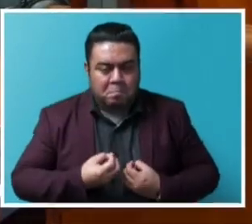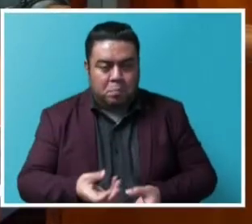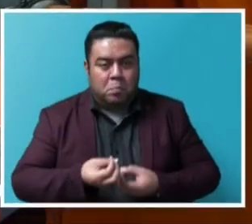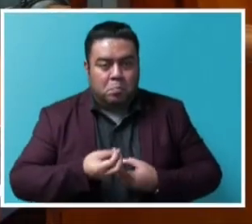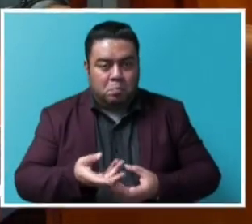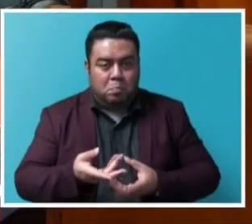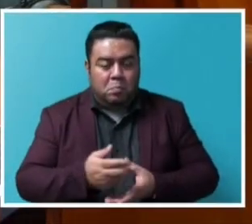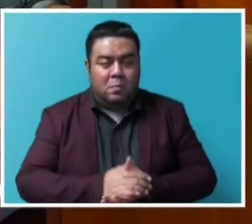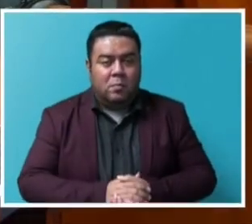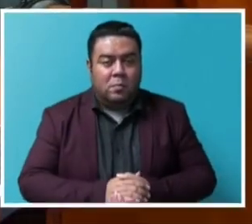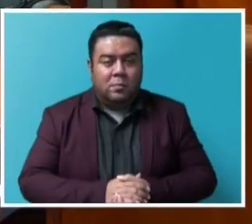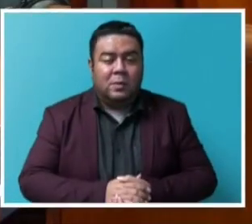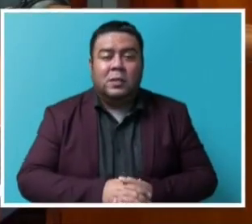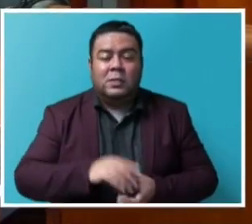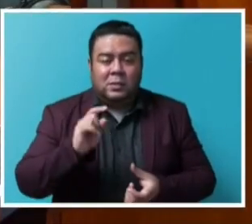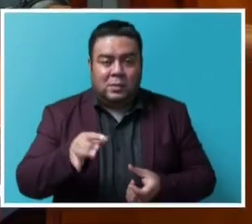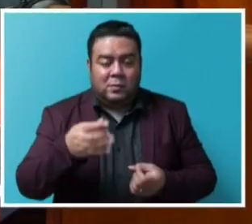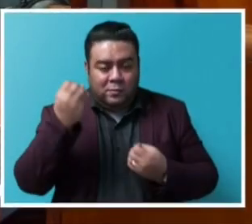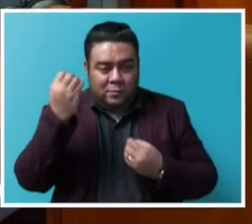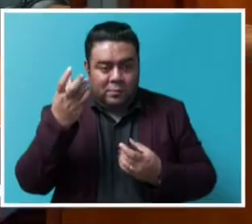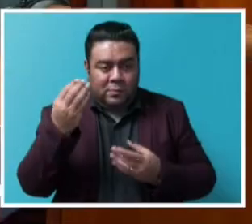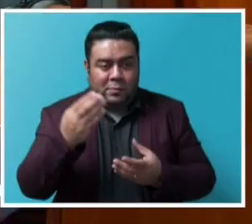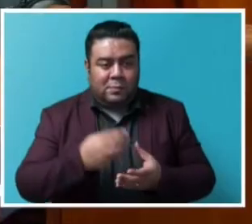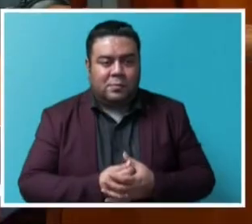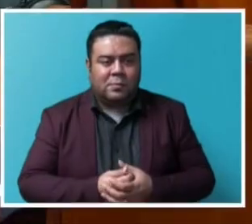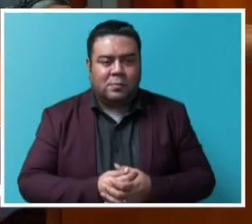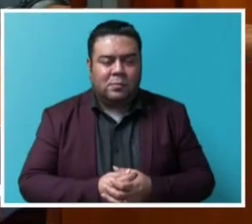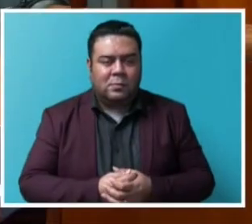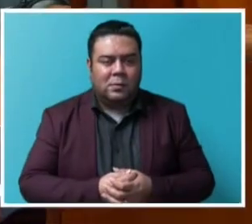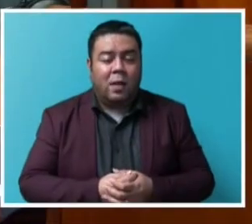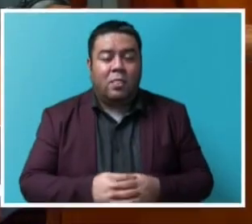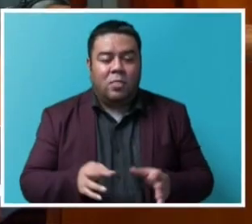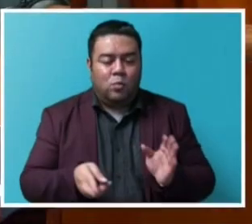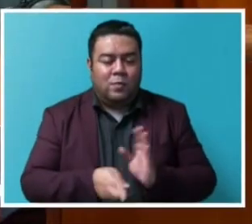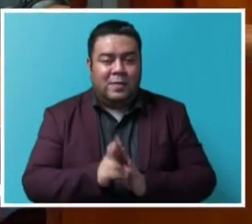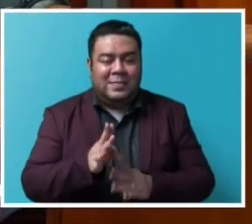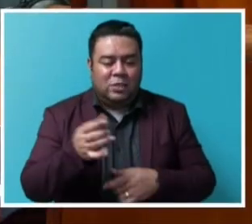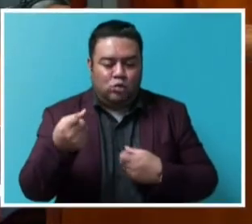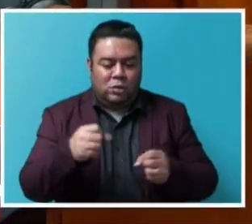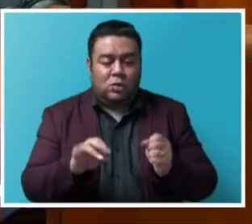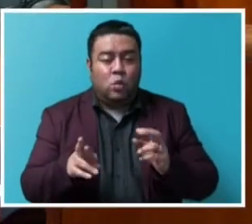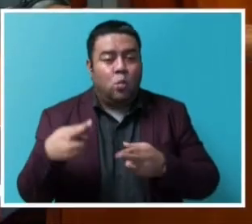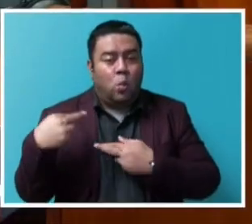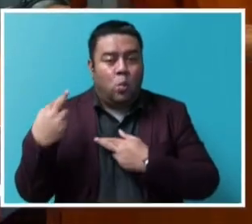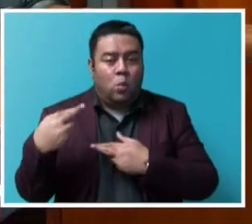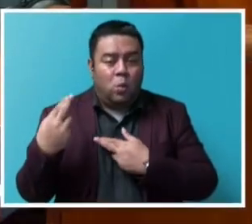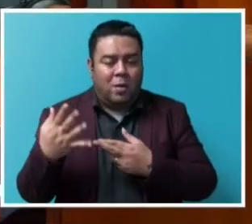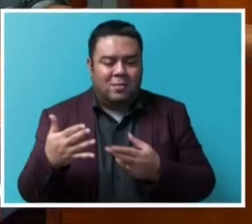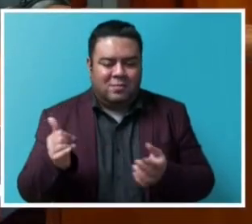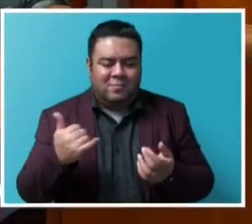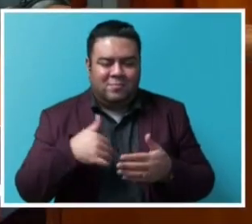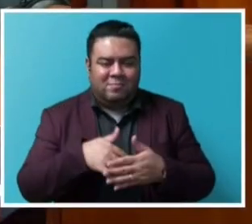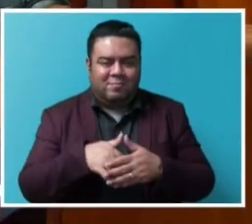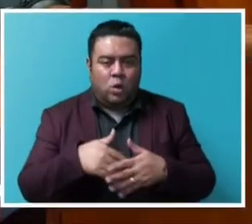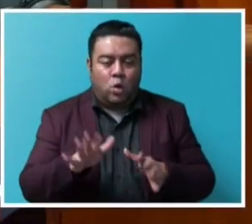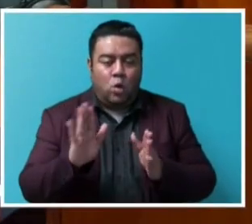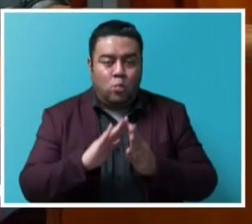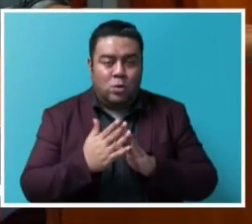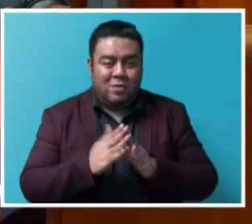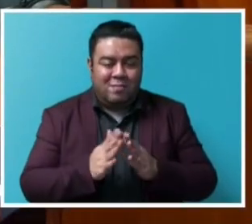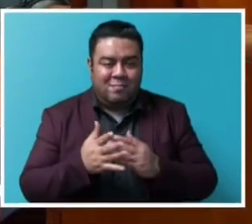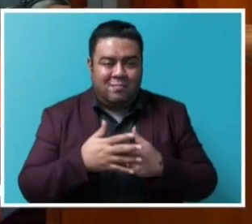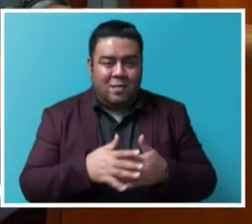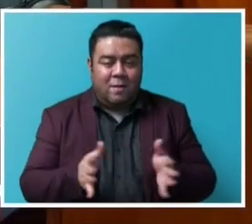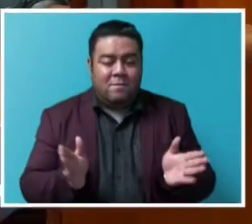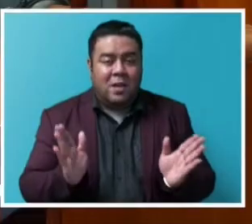the Ministry of Information takes on a revitalized strategic role as a frontline communicator